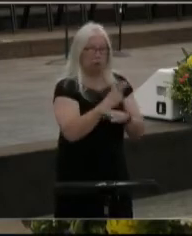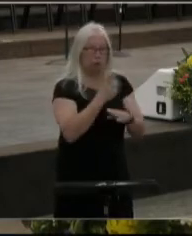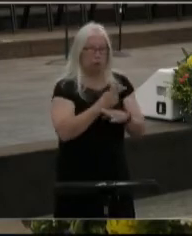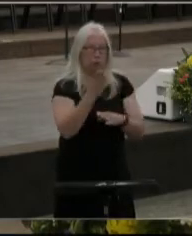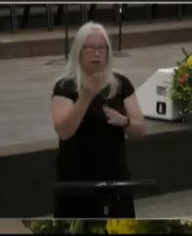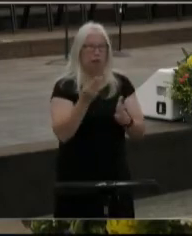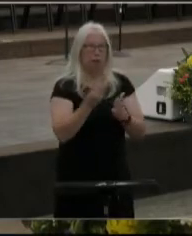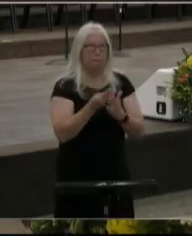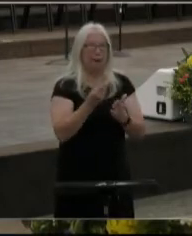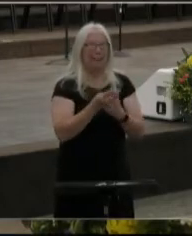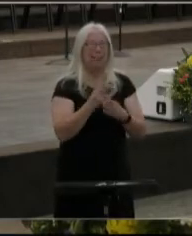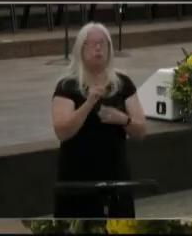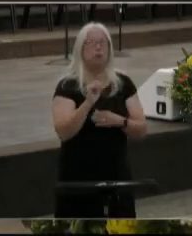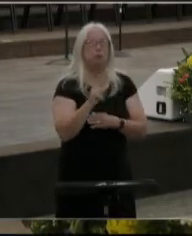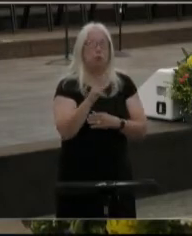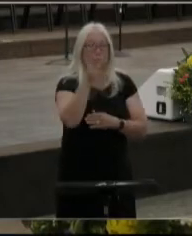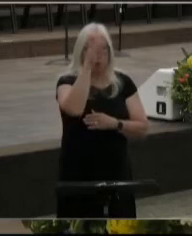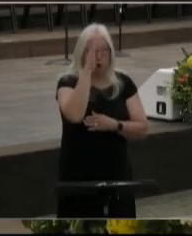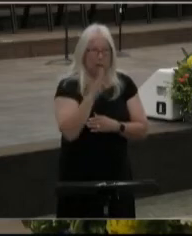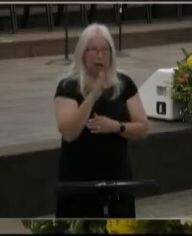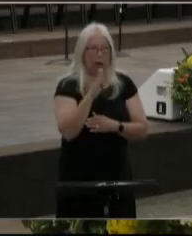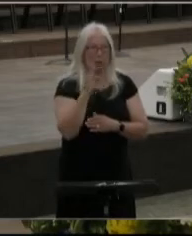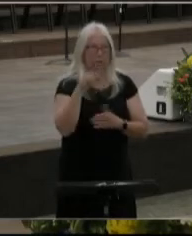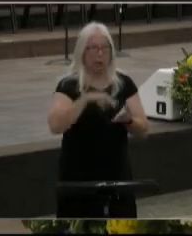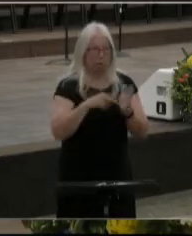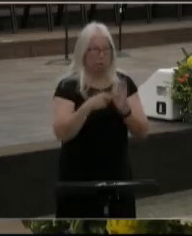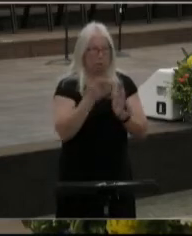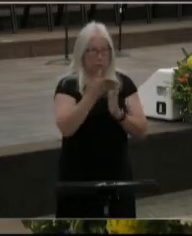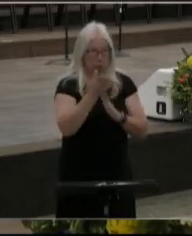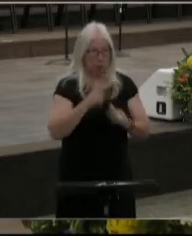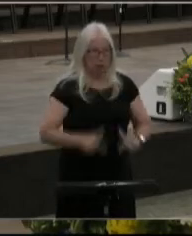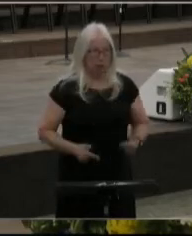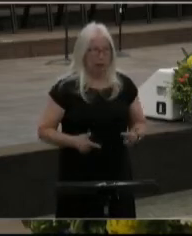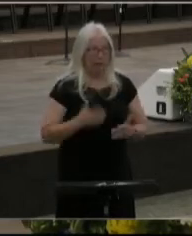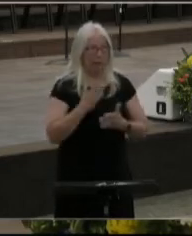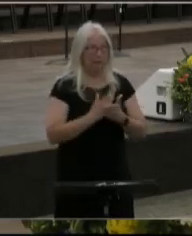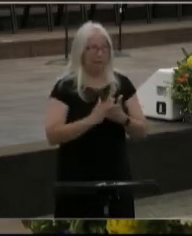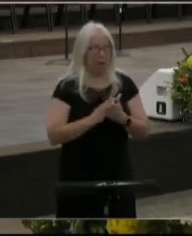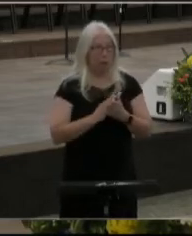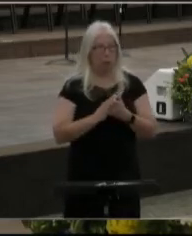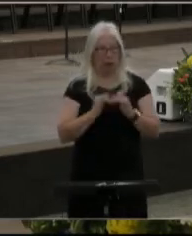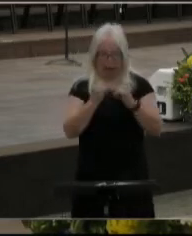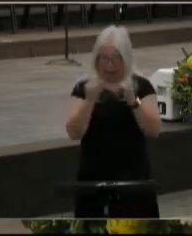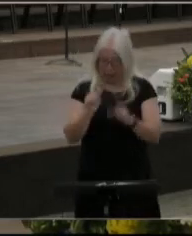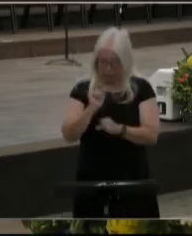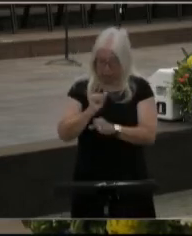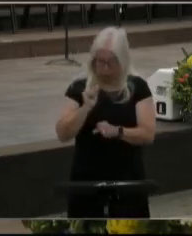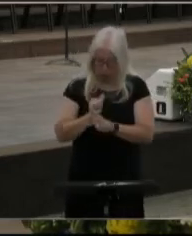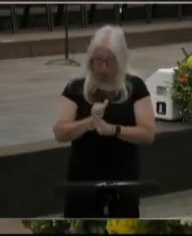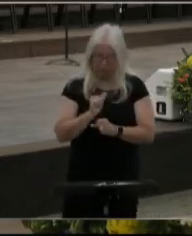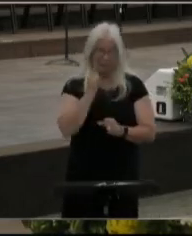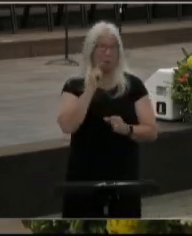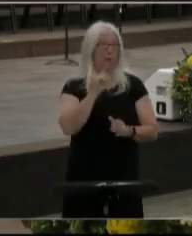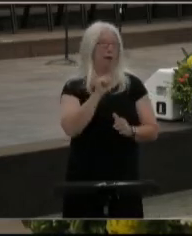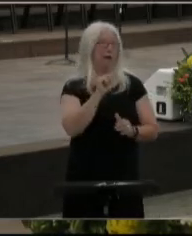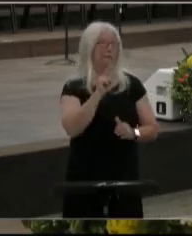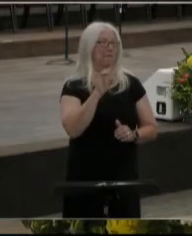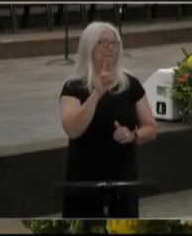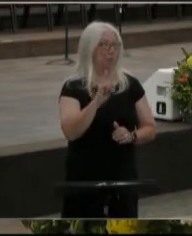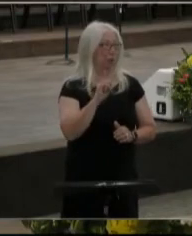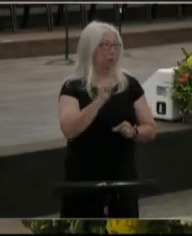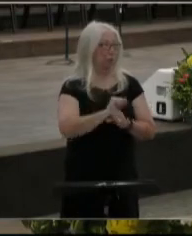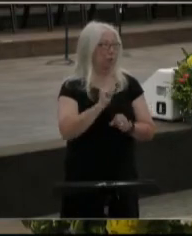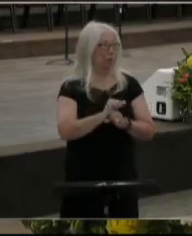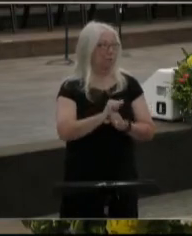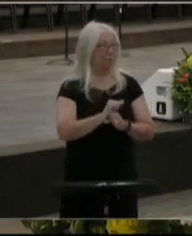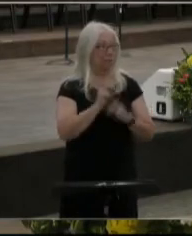you. Money is a tool for God to fulfill His purpose through your life. Some will idolize work. Some will avoid work. This group right here drives